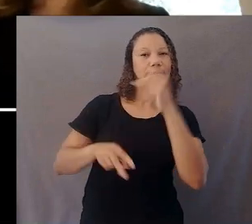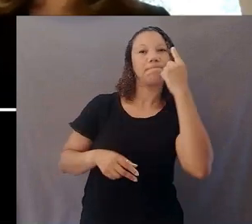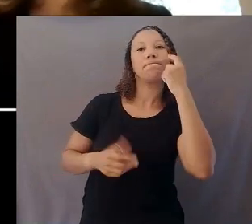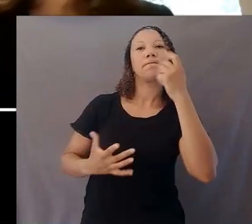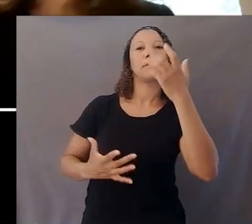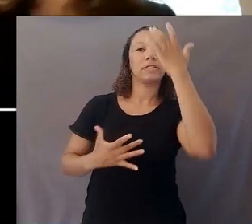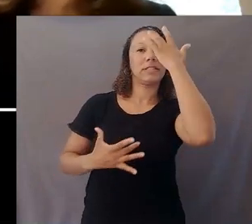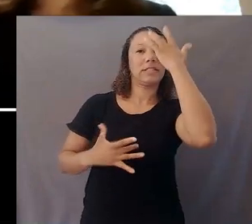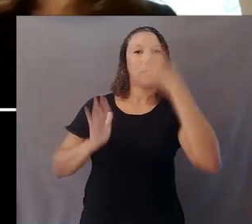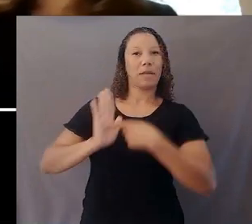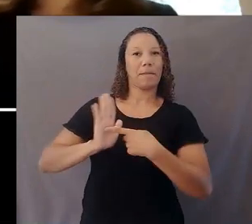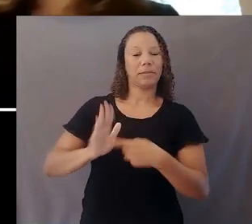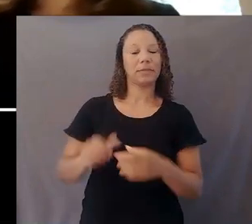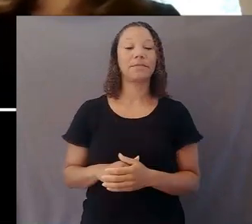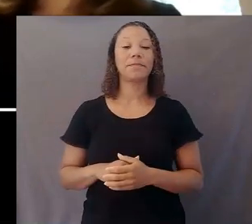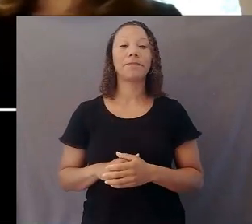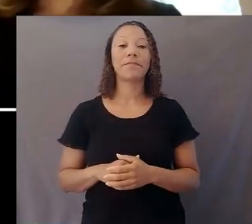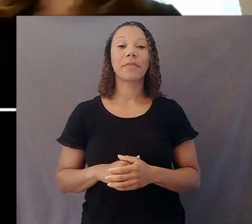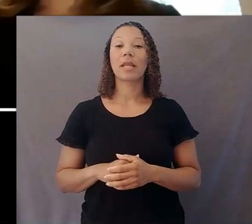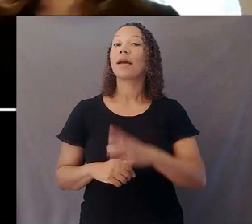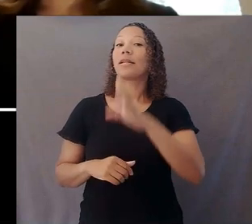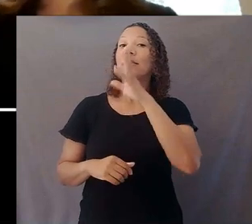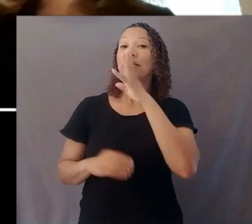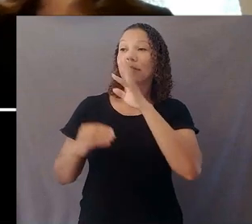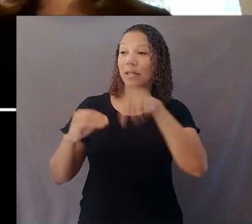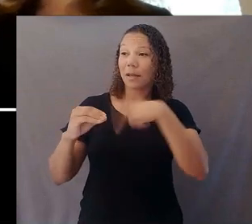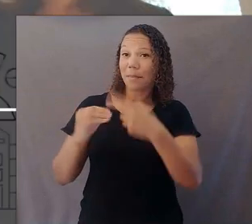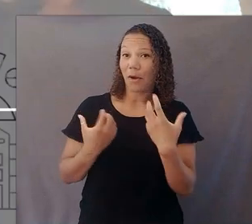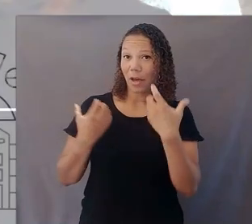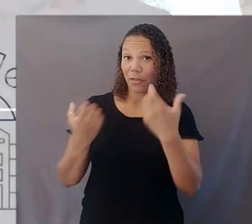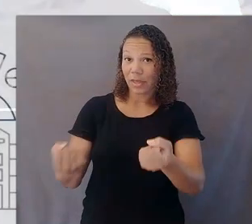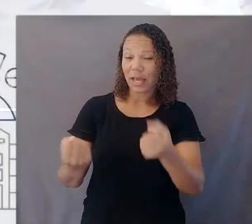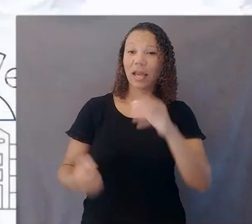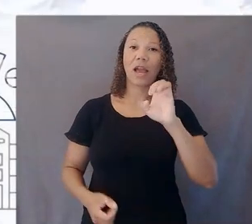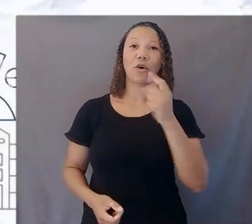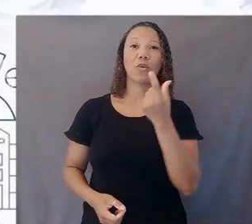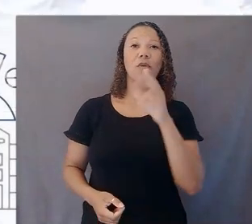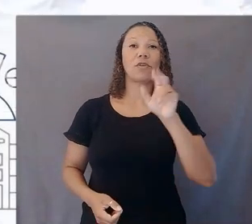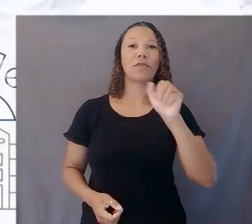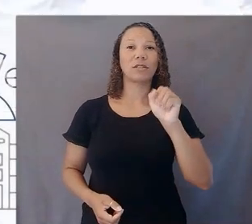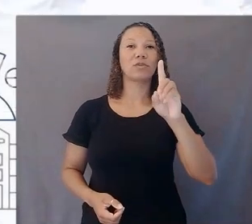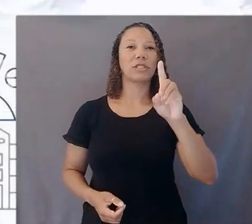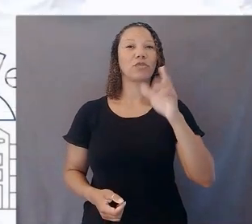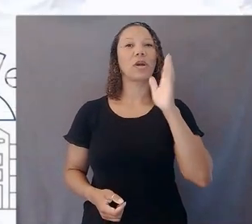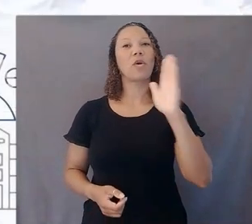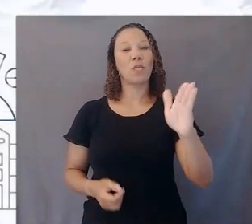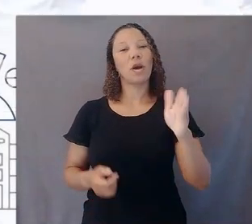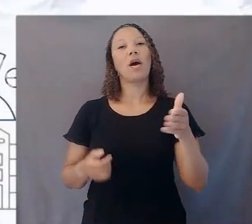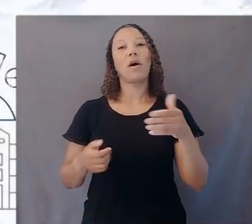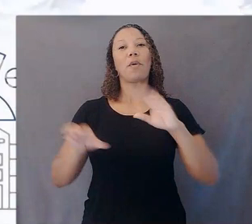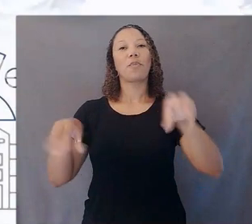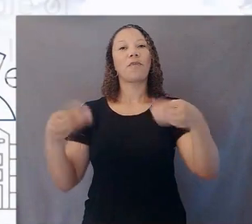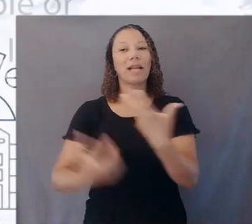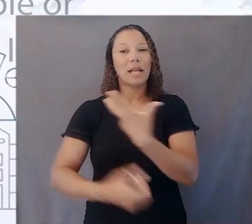Speaking of staying healthy, Elk Grove Unified will now restart hosting immunization clinics by appointment only